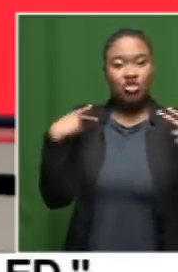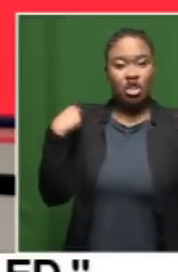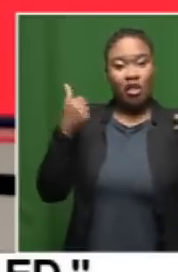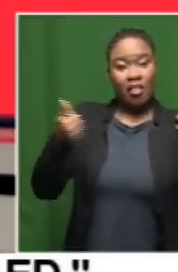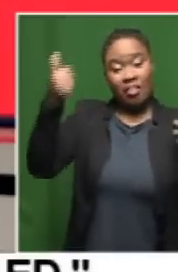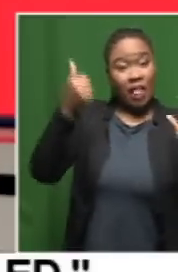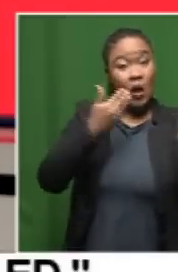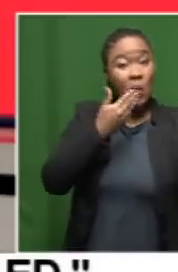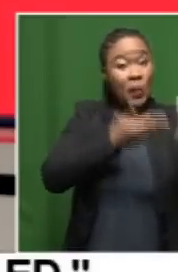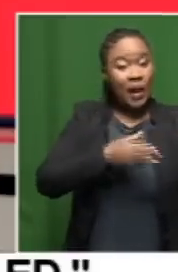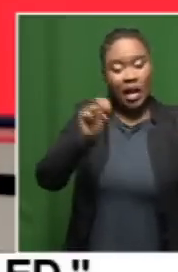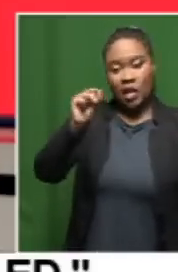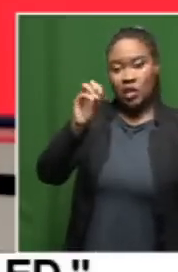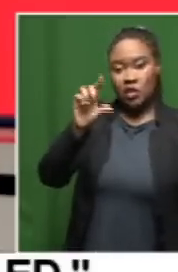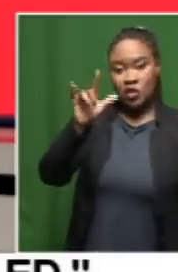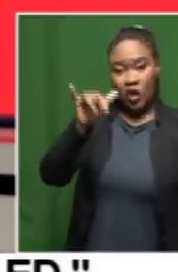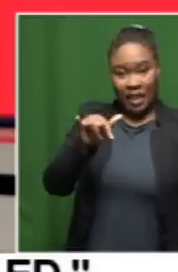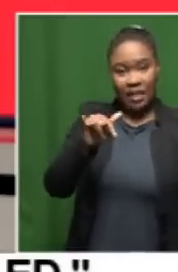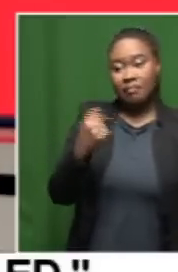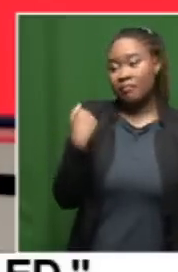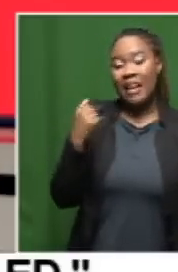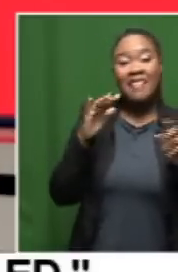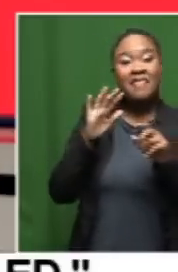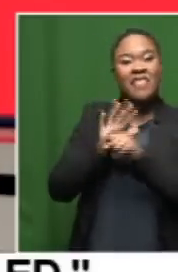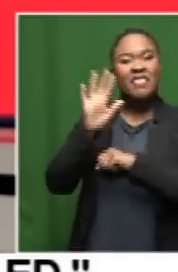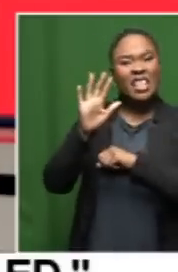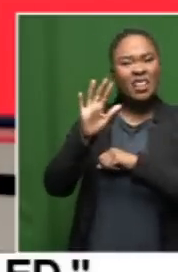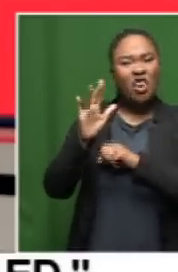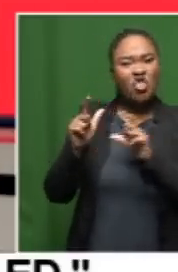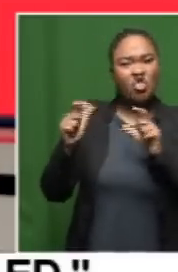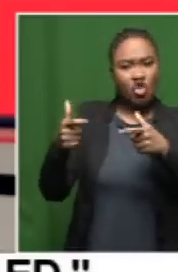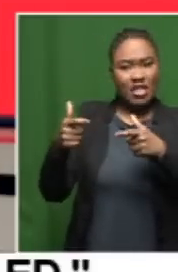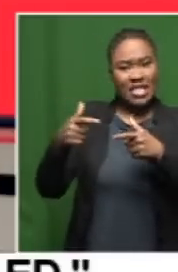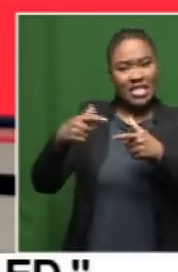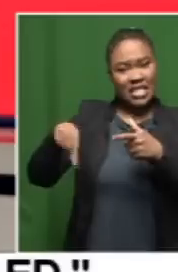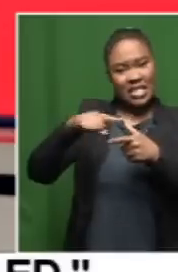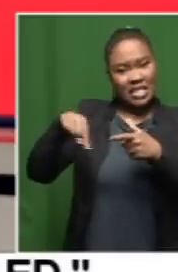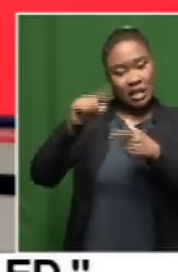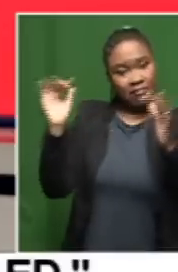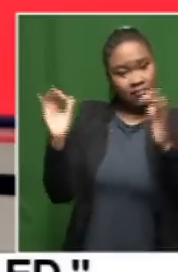Solly Mapaila, after the party's 15th Congress, which reflected on certain aspects of the